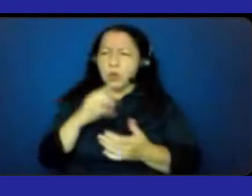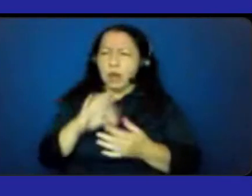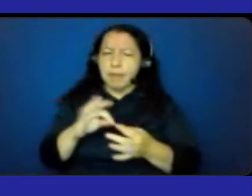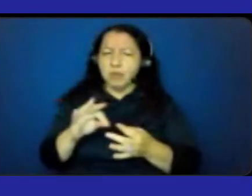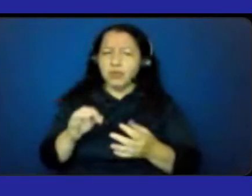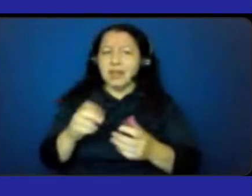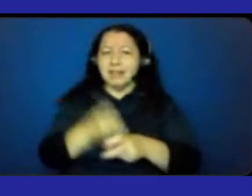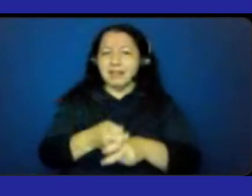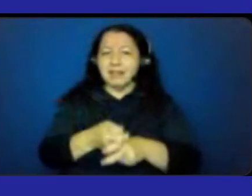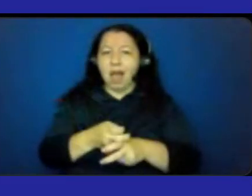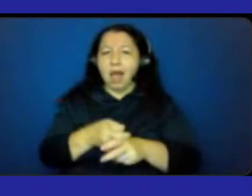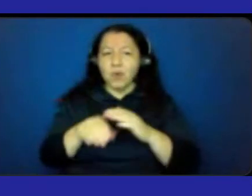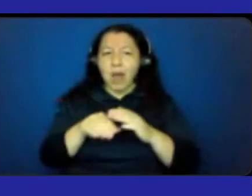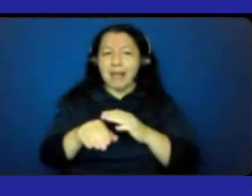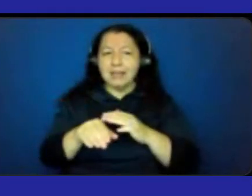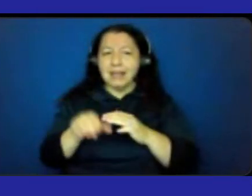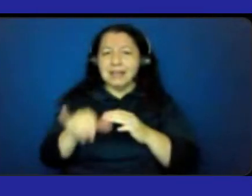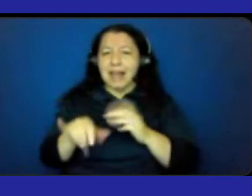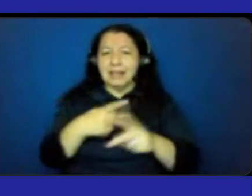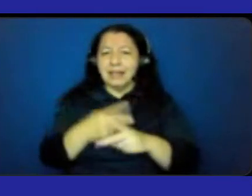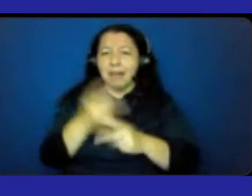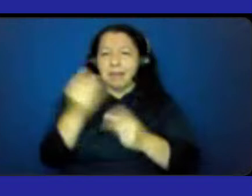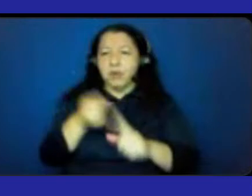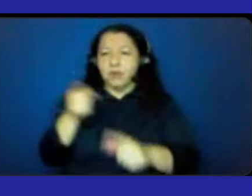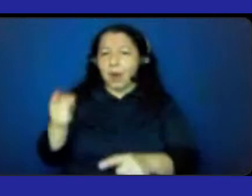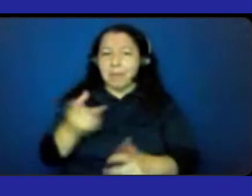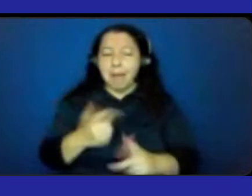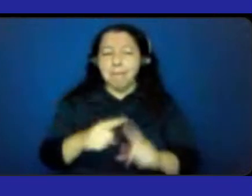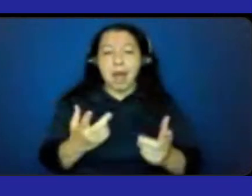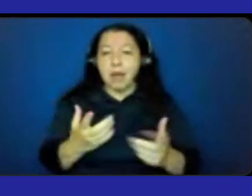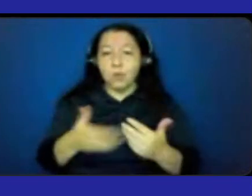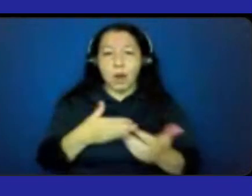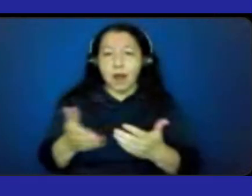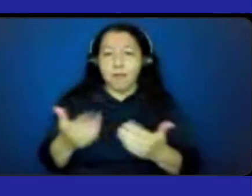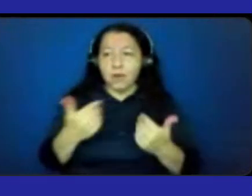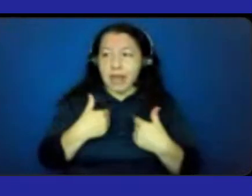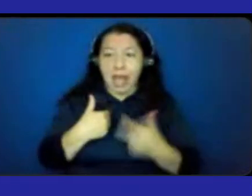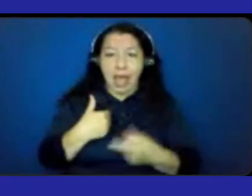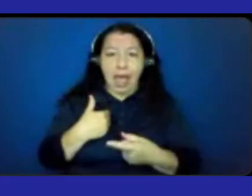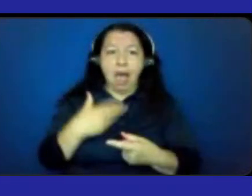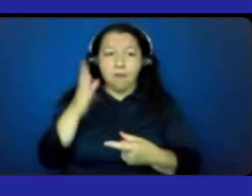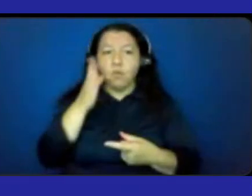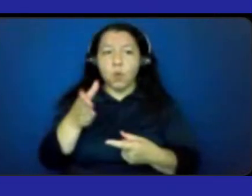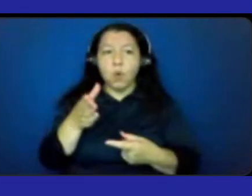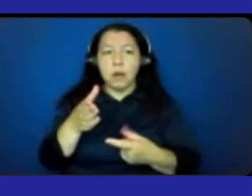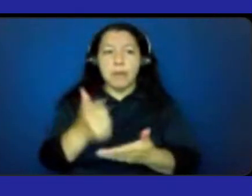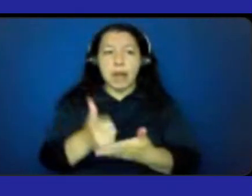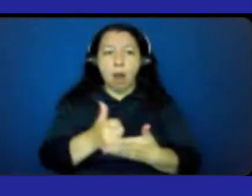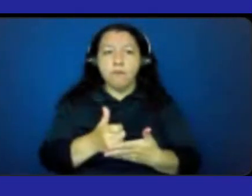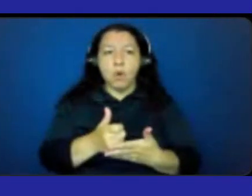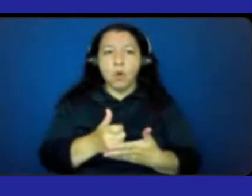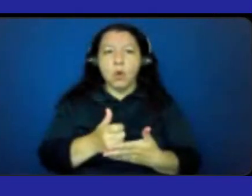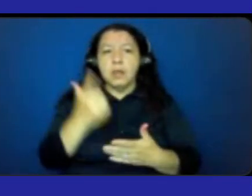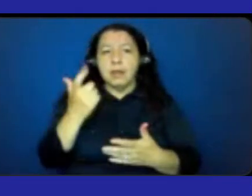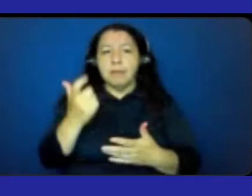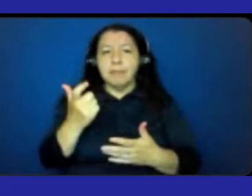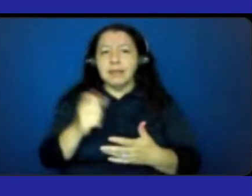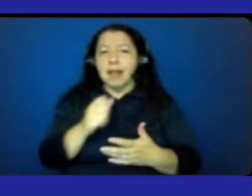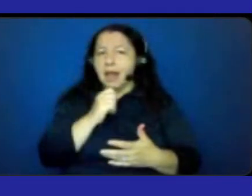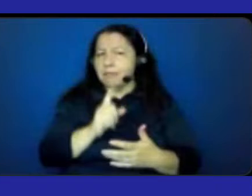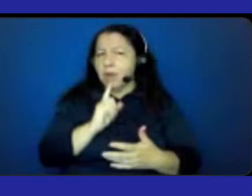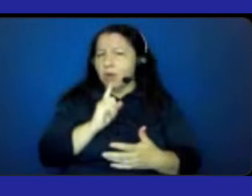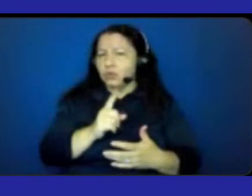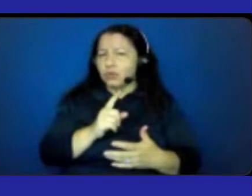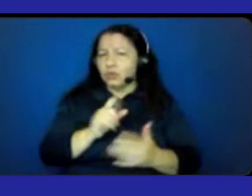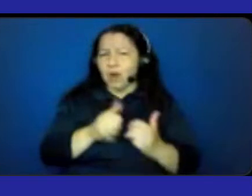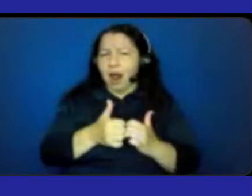to access demographic information from them, but whatever they have would be useful, because I'm not quite